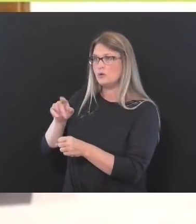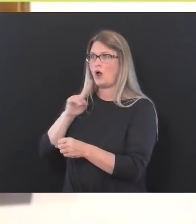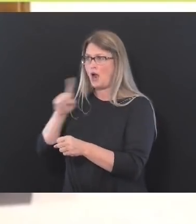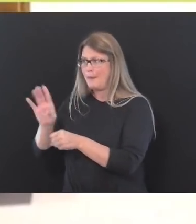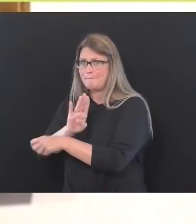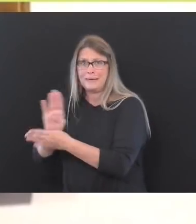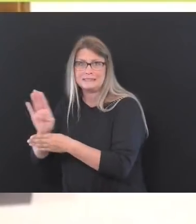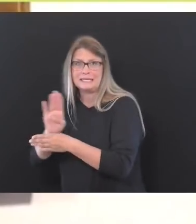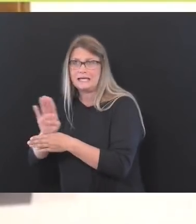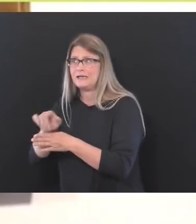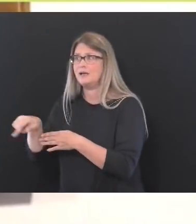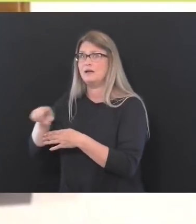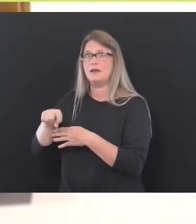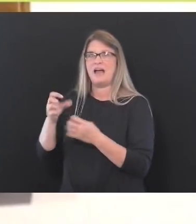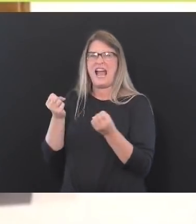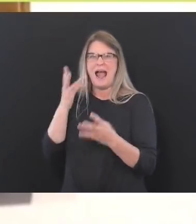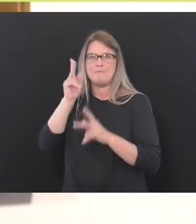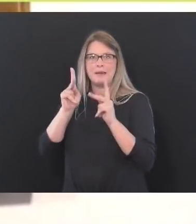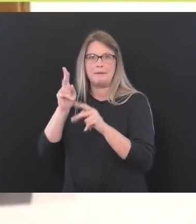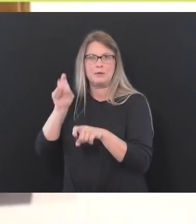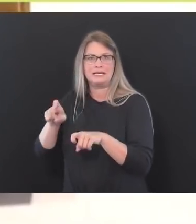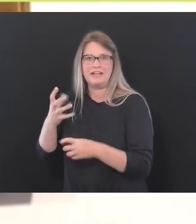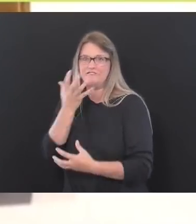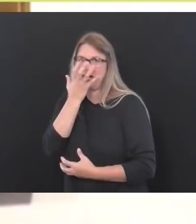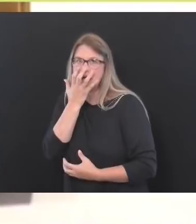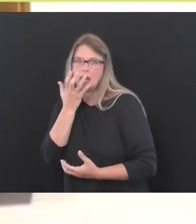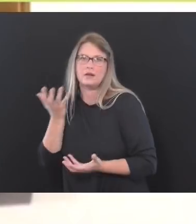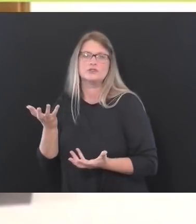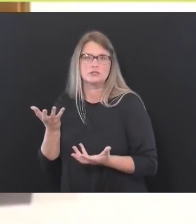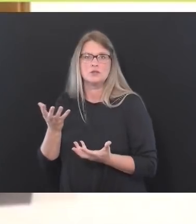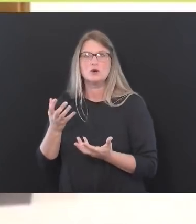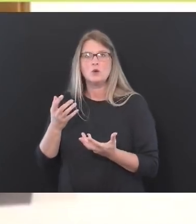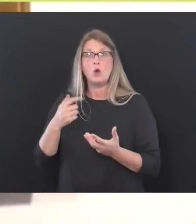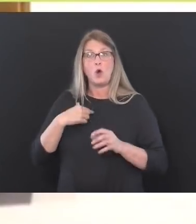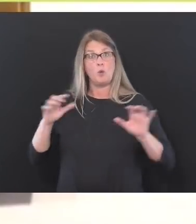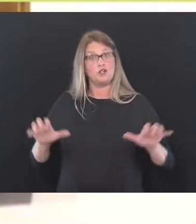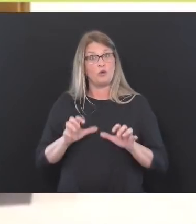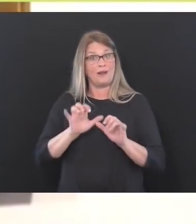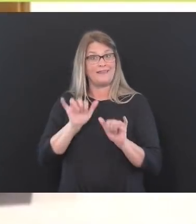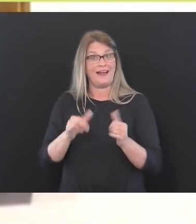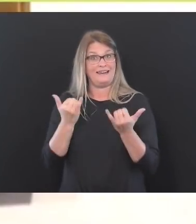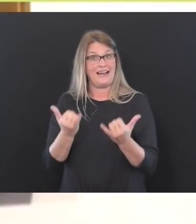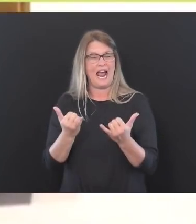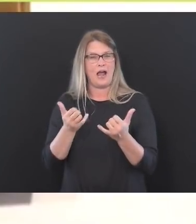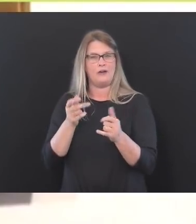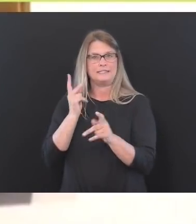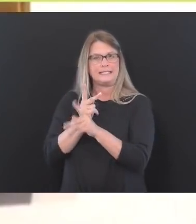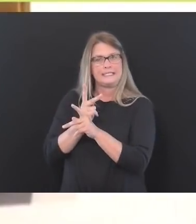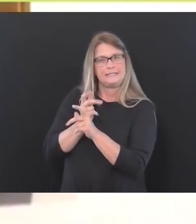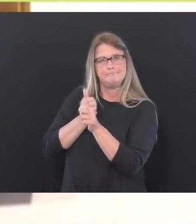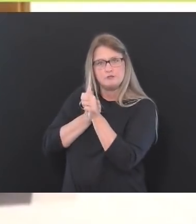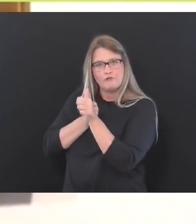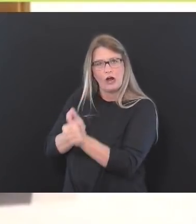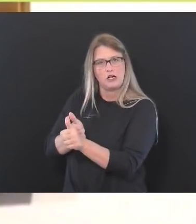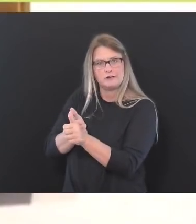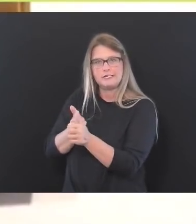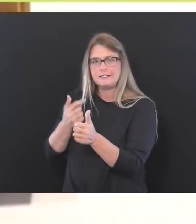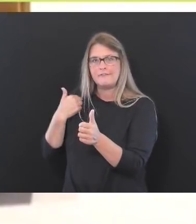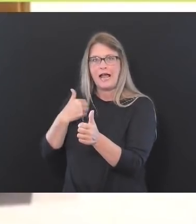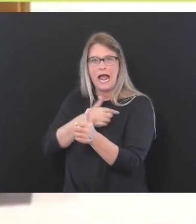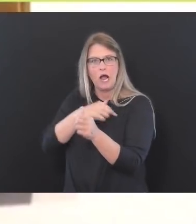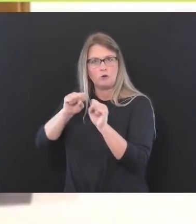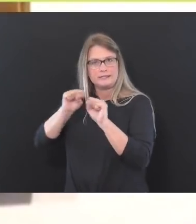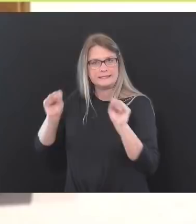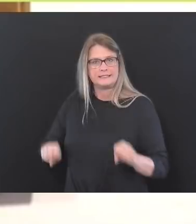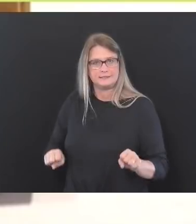they are, how many people are on ventilators, and we're doing that in a way to keep track of the part of our